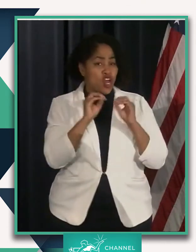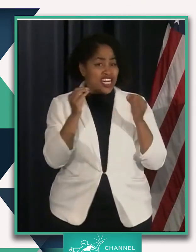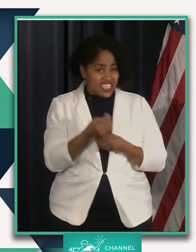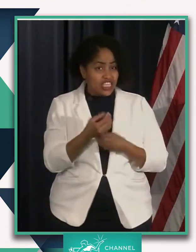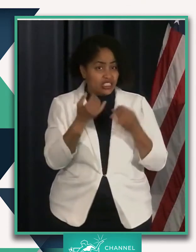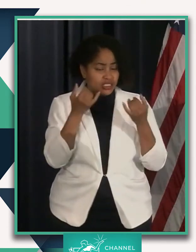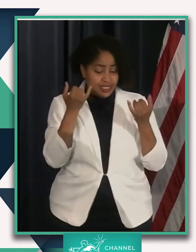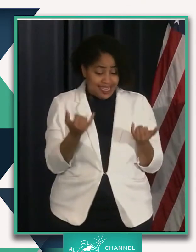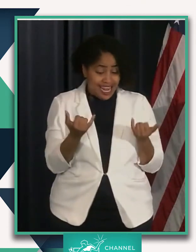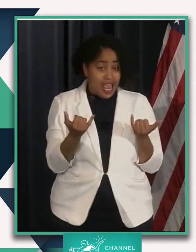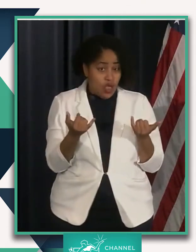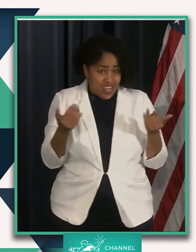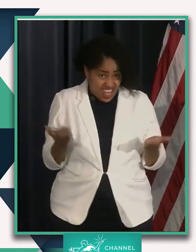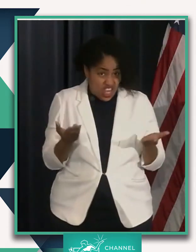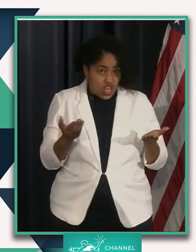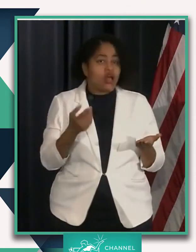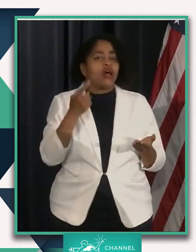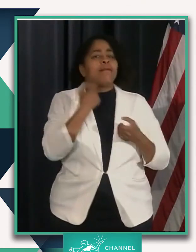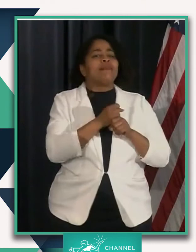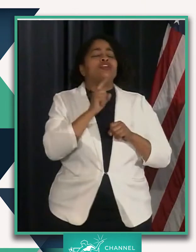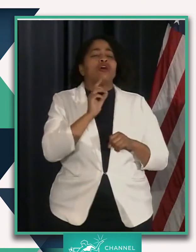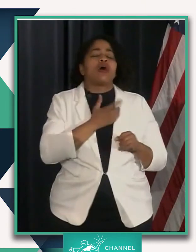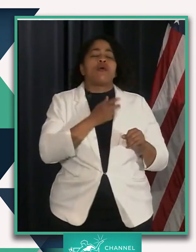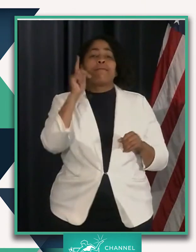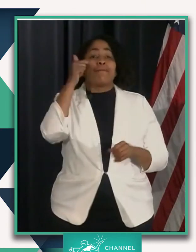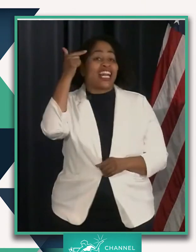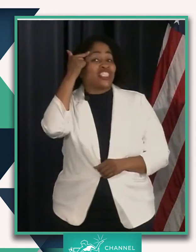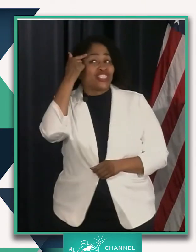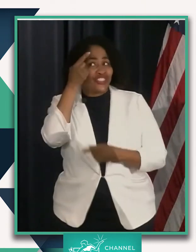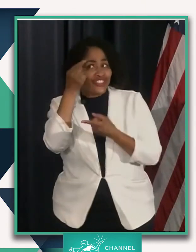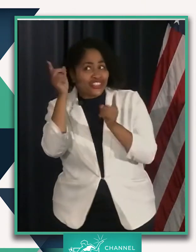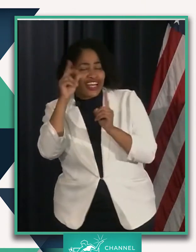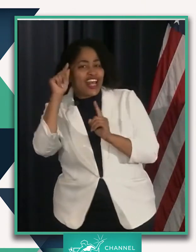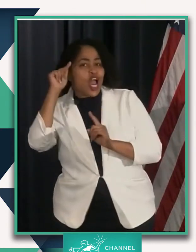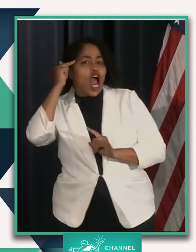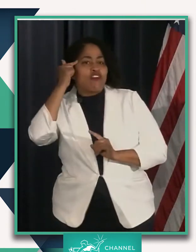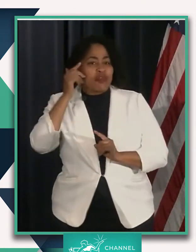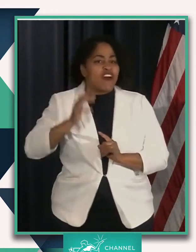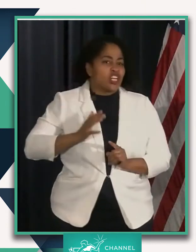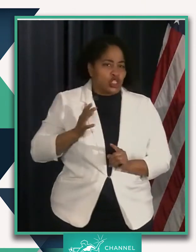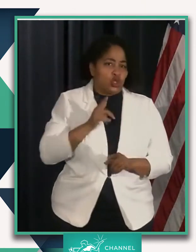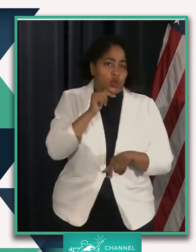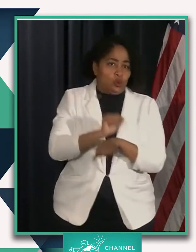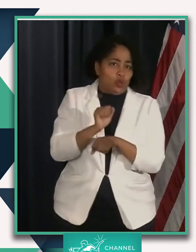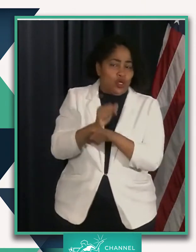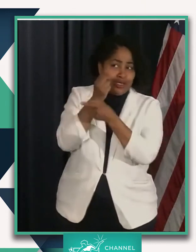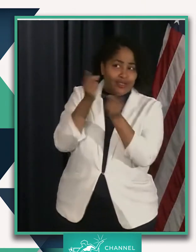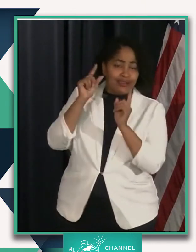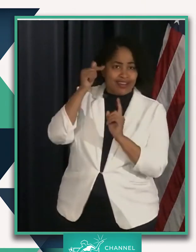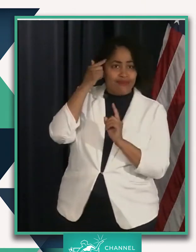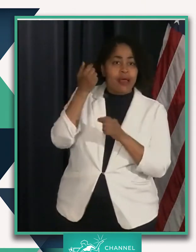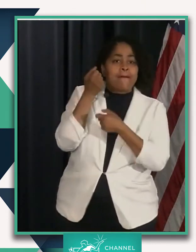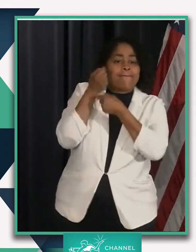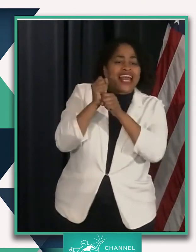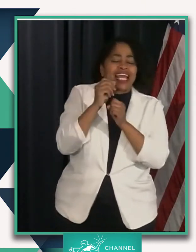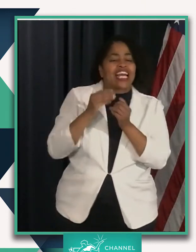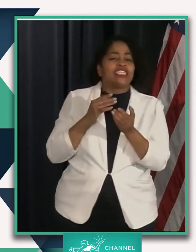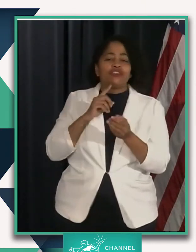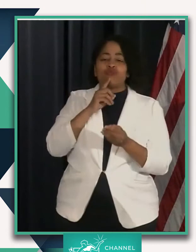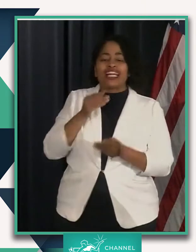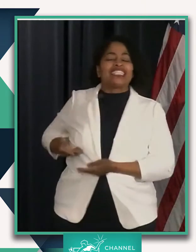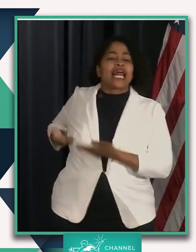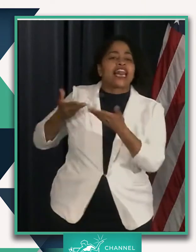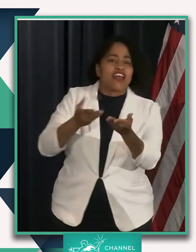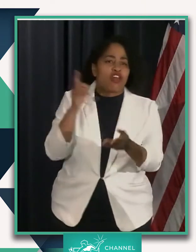organization exists is to ensure that our politicians and our government officials make and deliver on